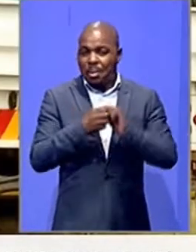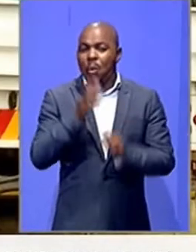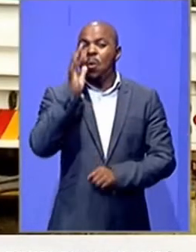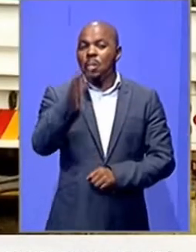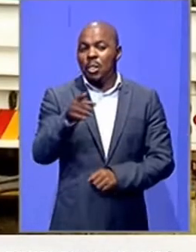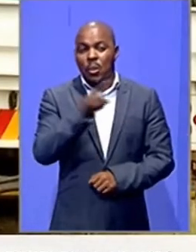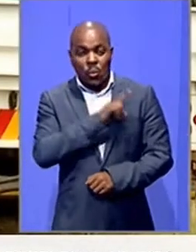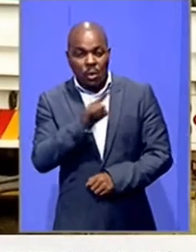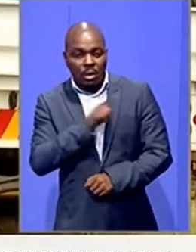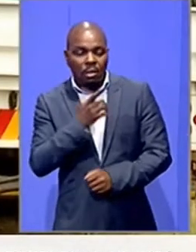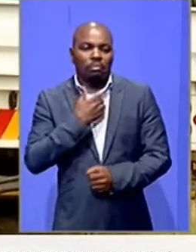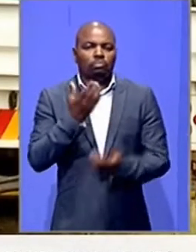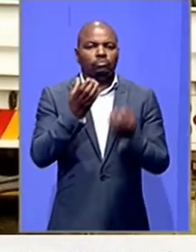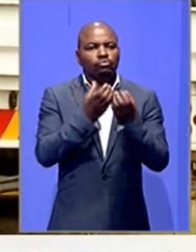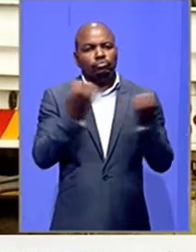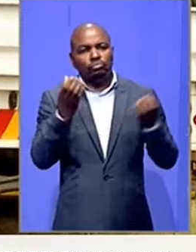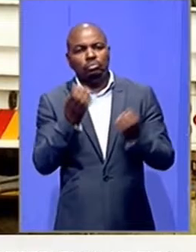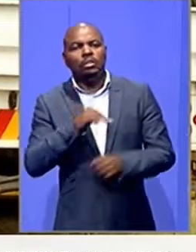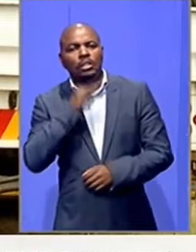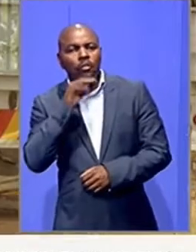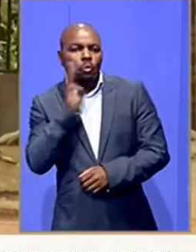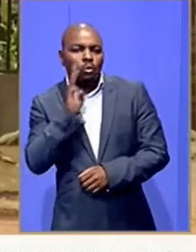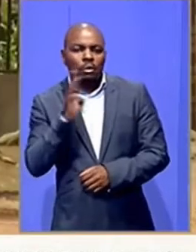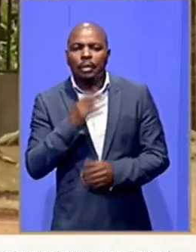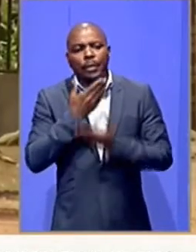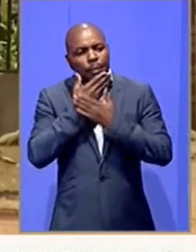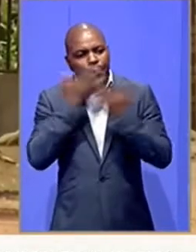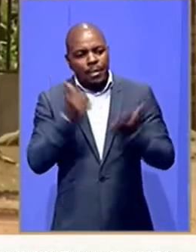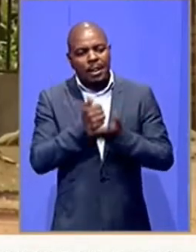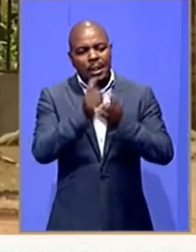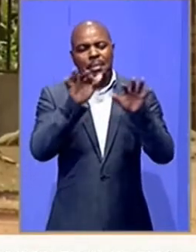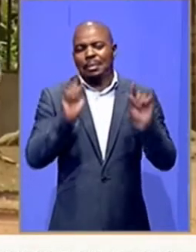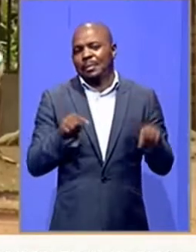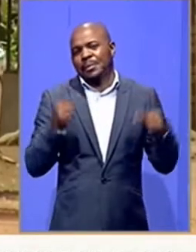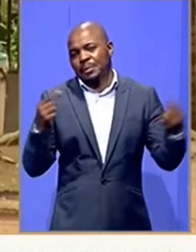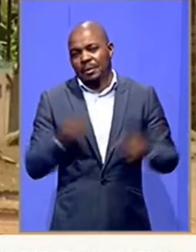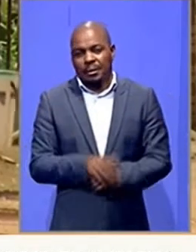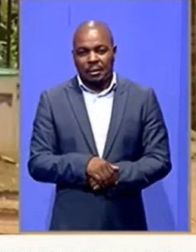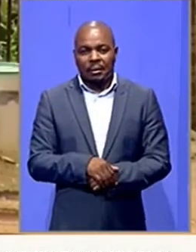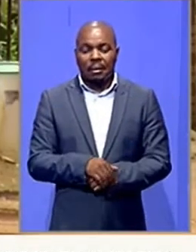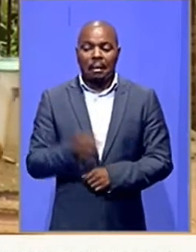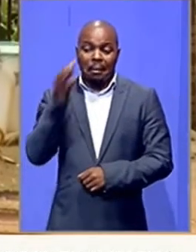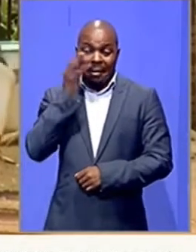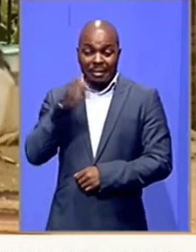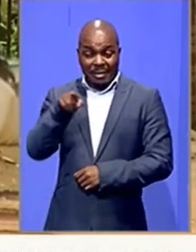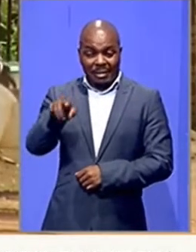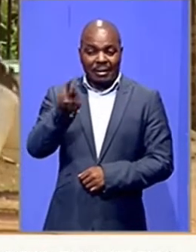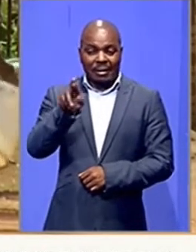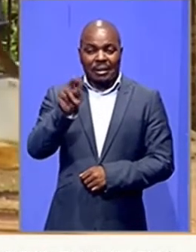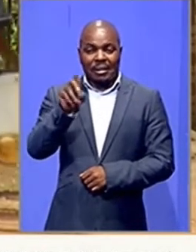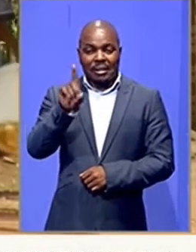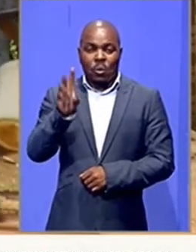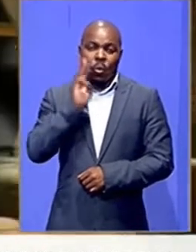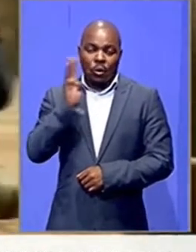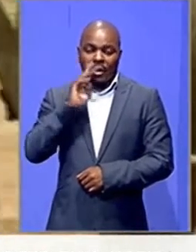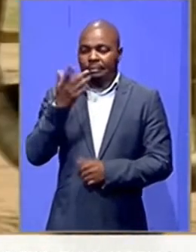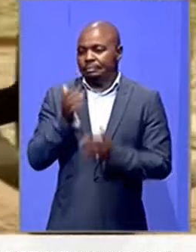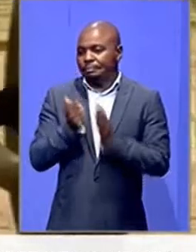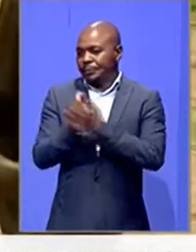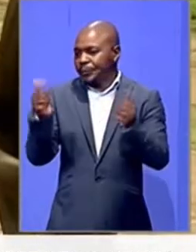fa ba sena ditanka tse di lekaneng go ka tlamela baagi ka metsi. Mme e kaile setheo seo sa metsi se sena bokgoni ebile se